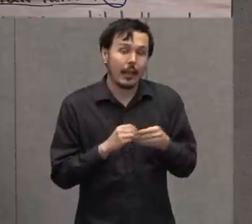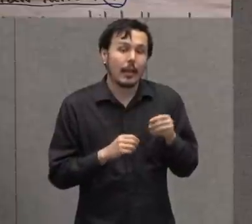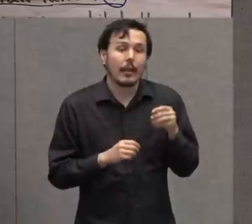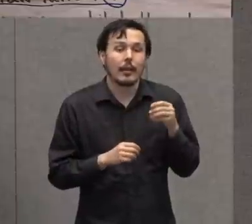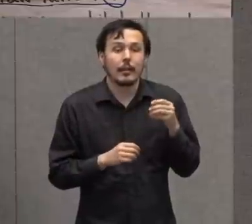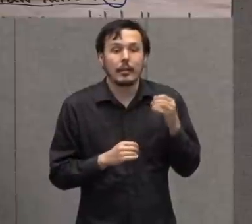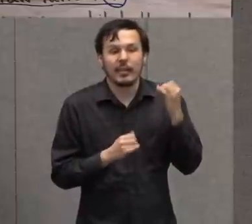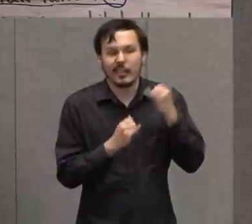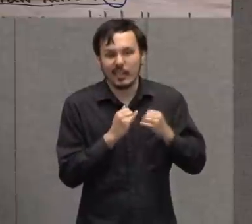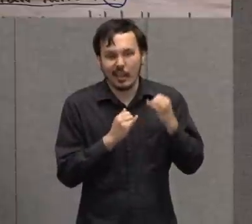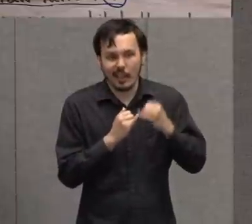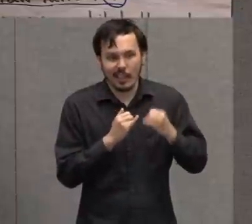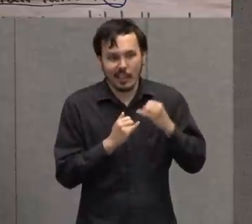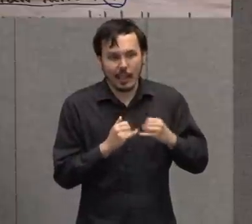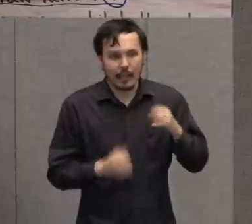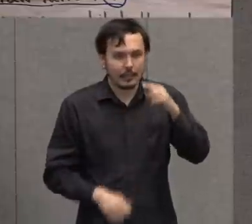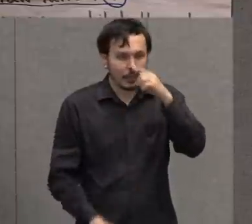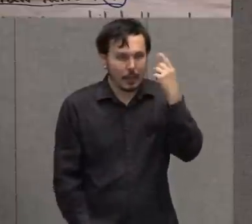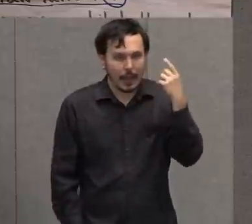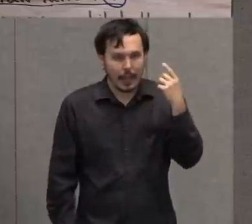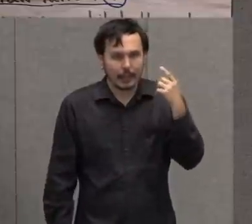the black